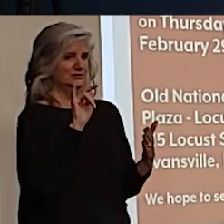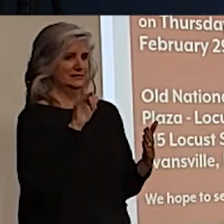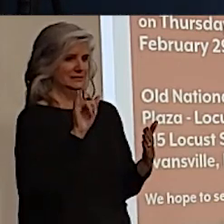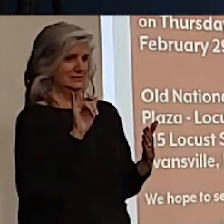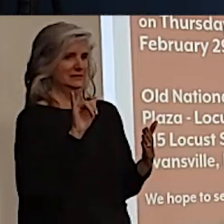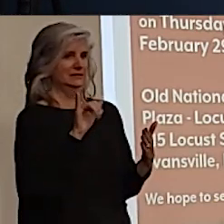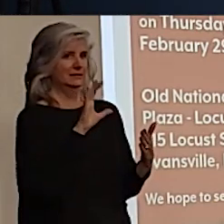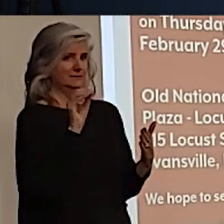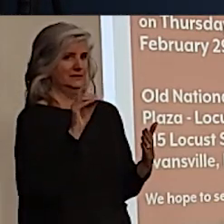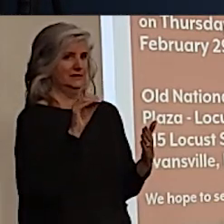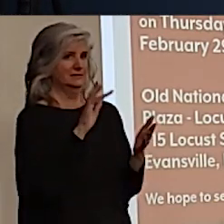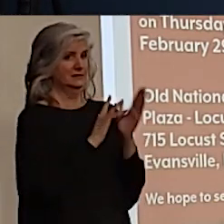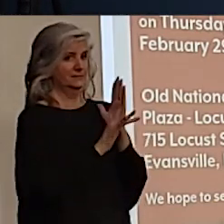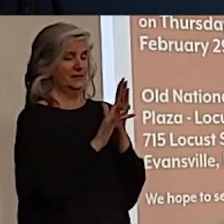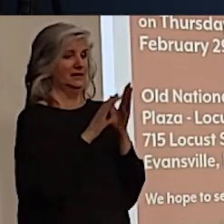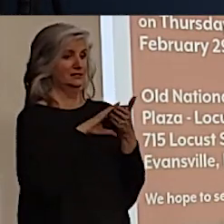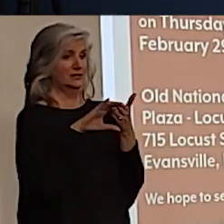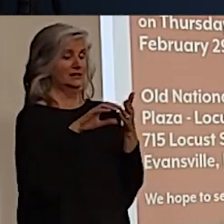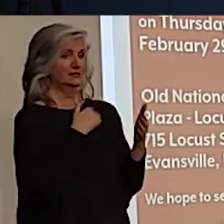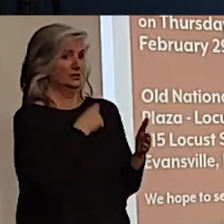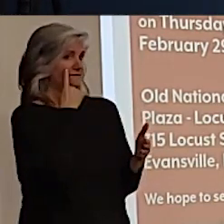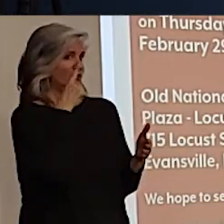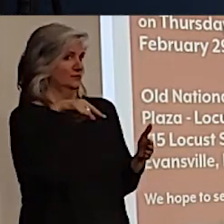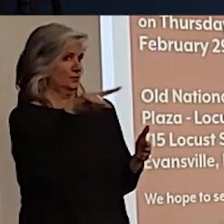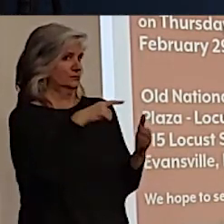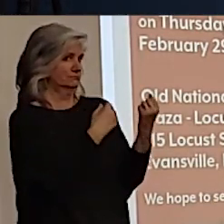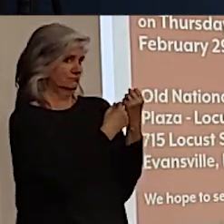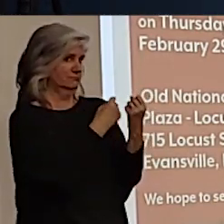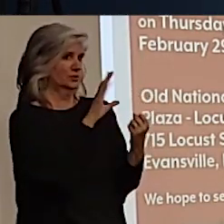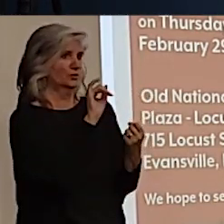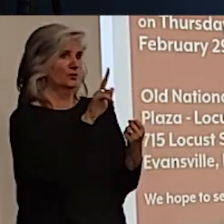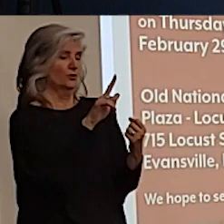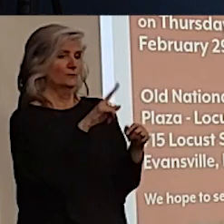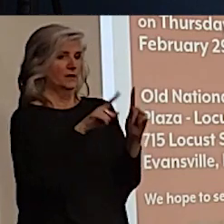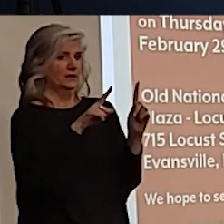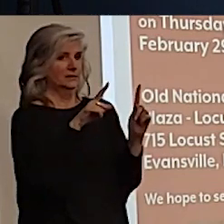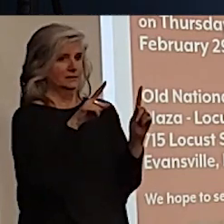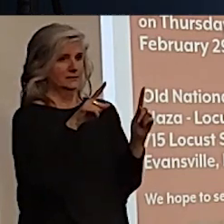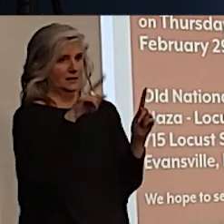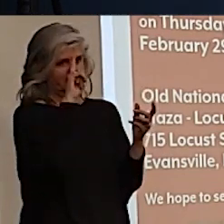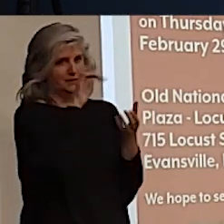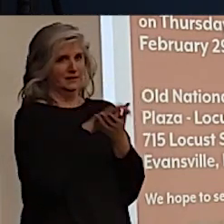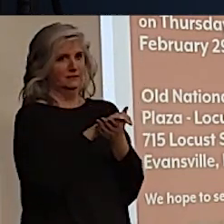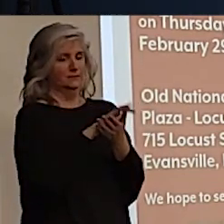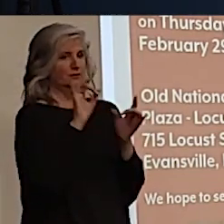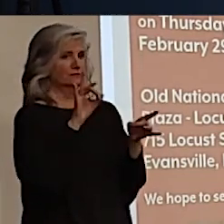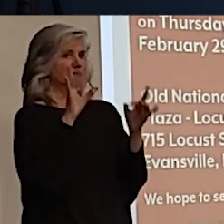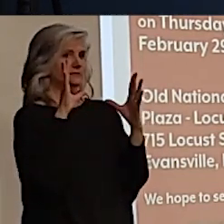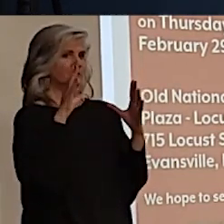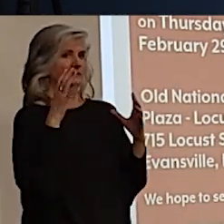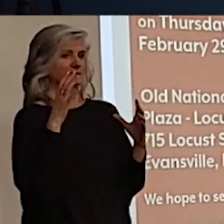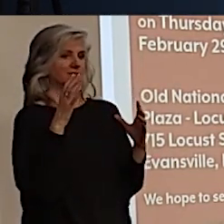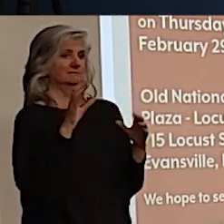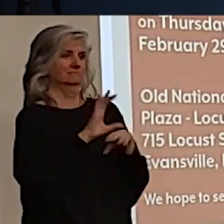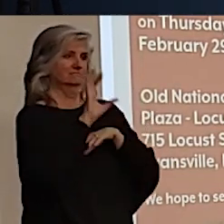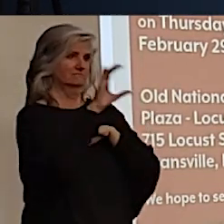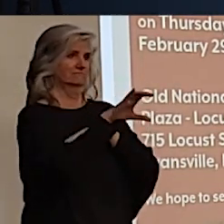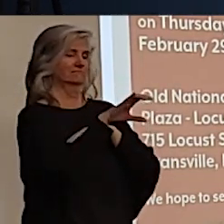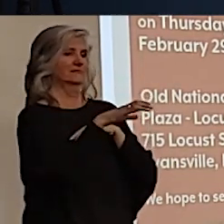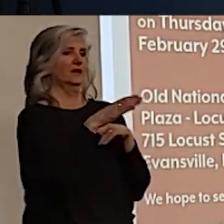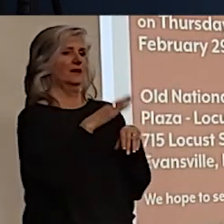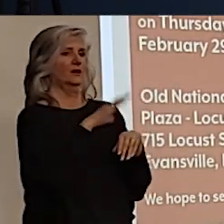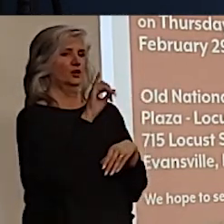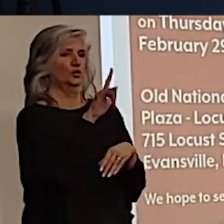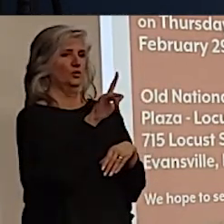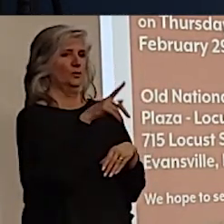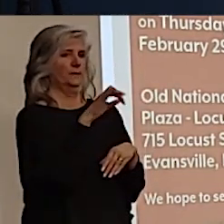check. And sorry for those that are proponents of coal, unbelievable, incredible capital spending on coal plants